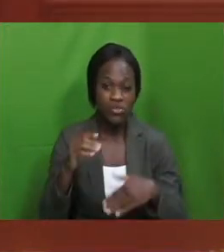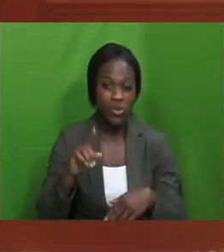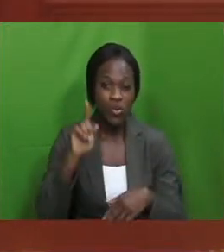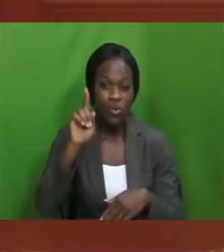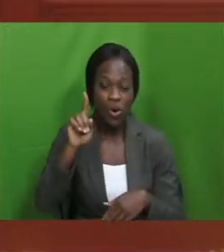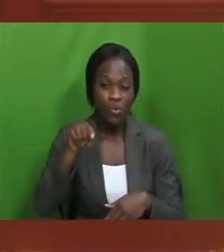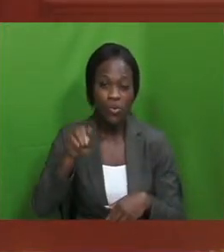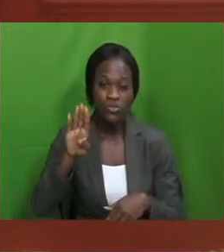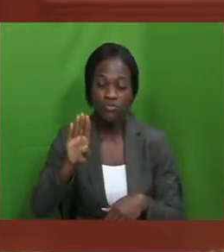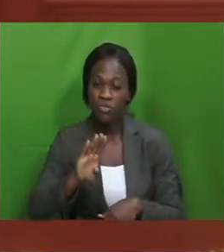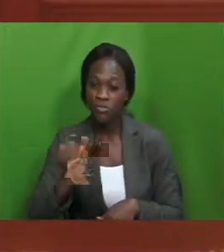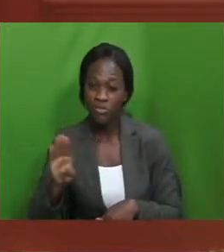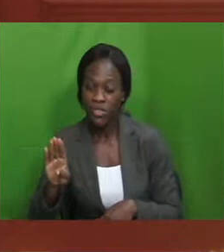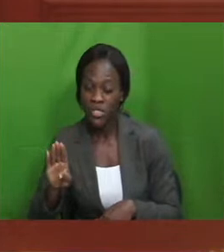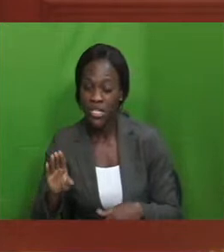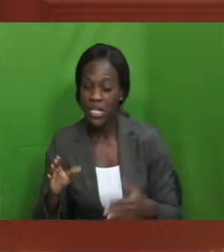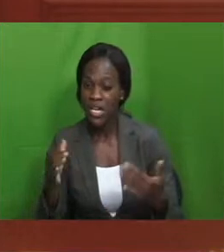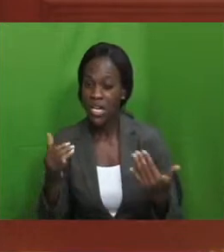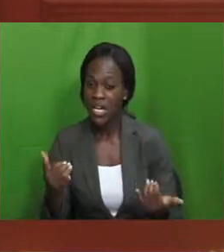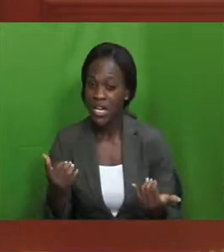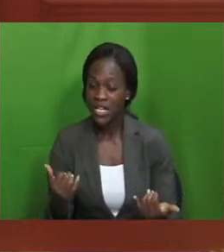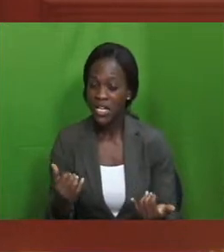1.4 billion is now